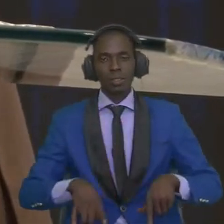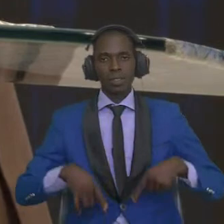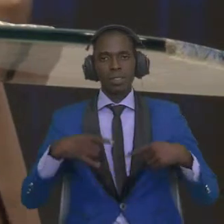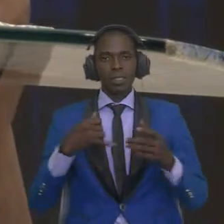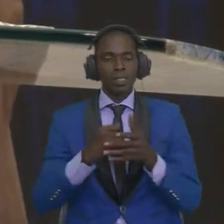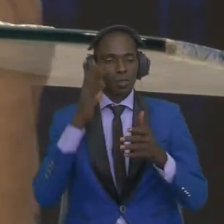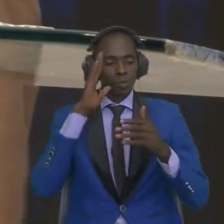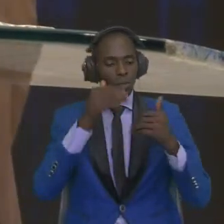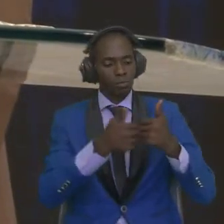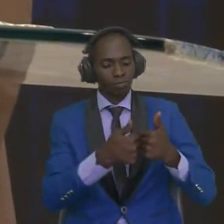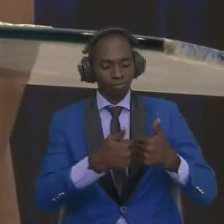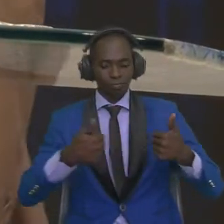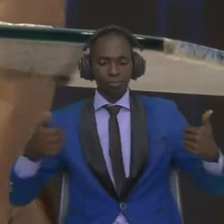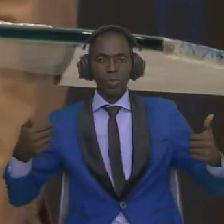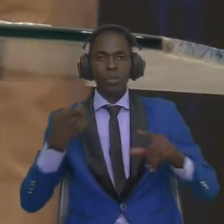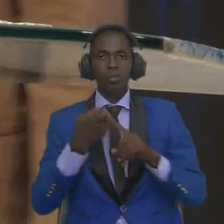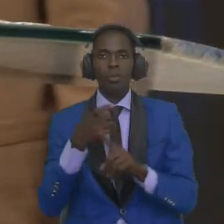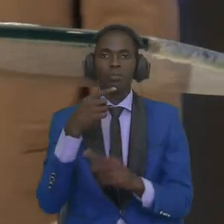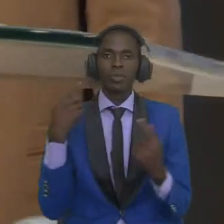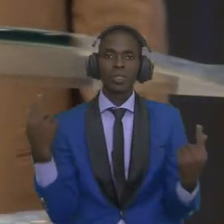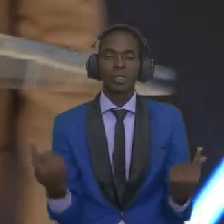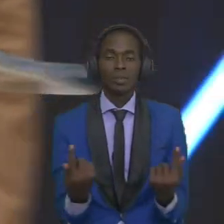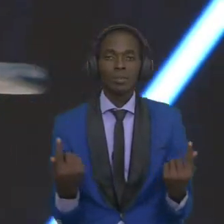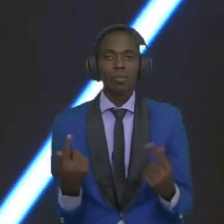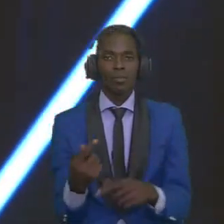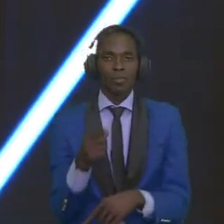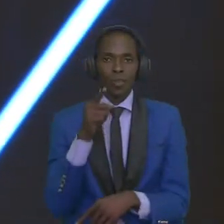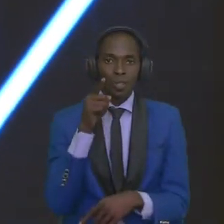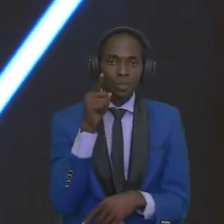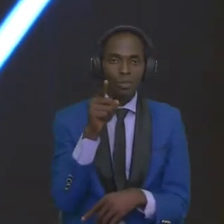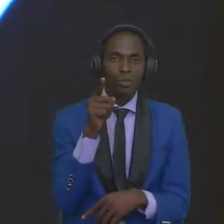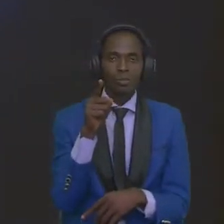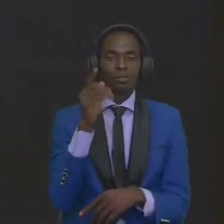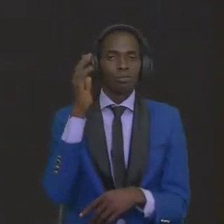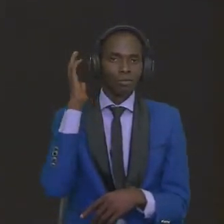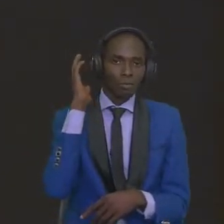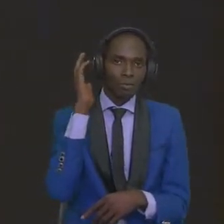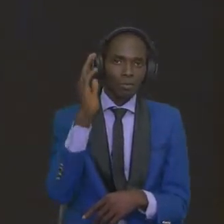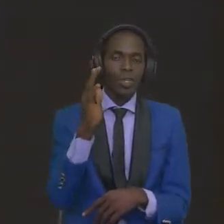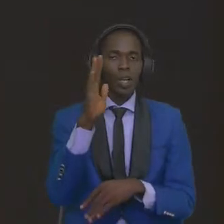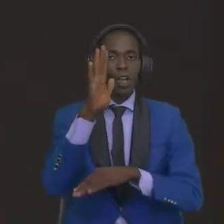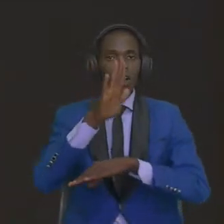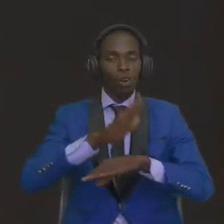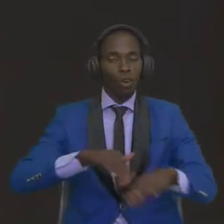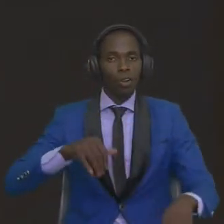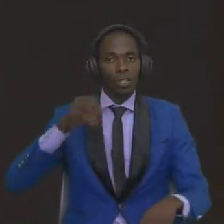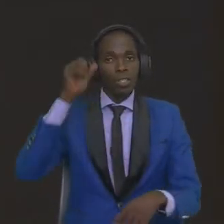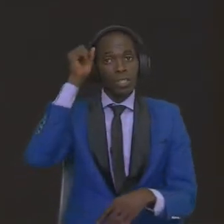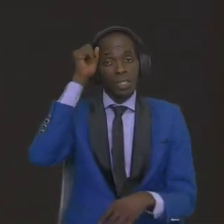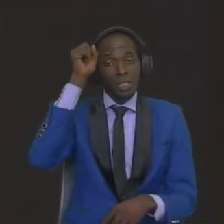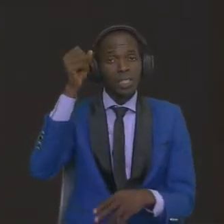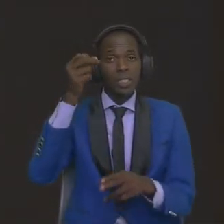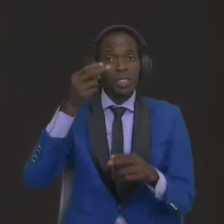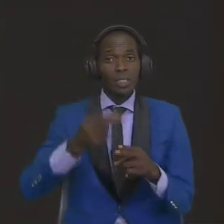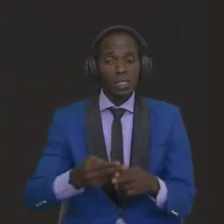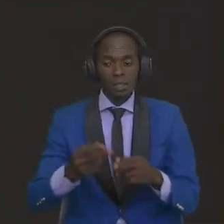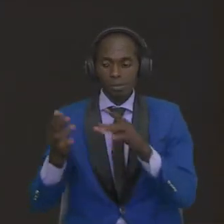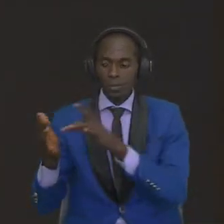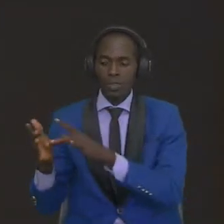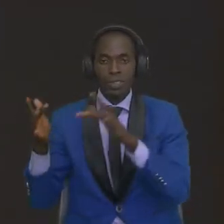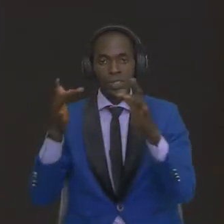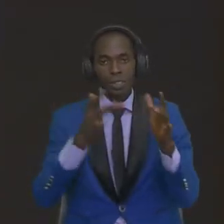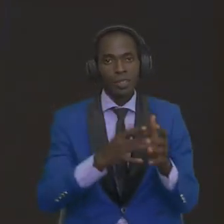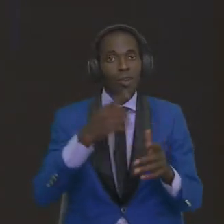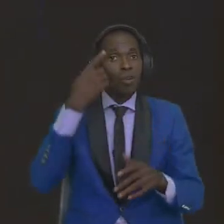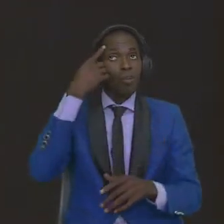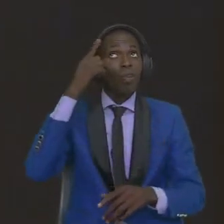will separate you from sin. Thou shalt call his name Jesus,